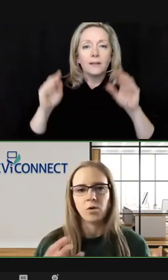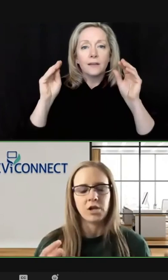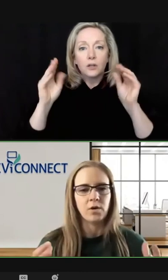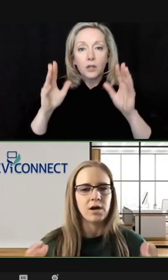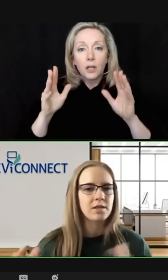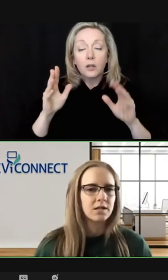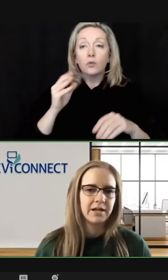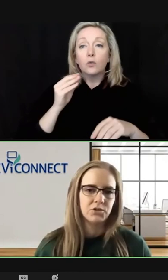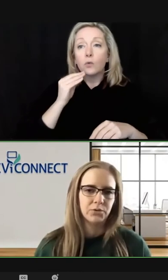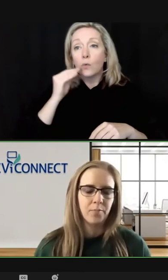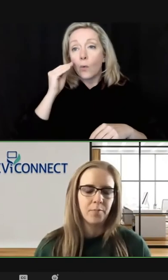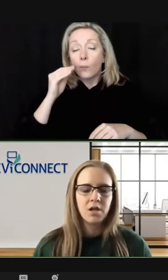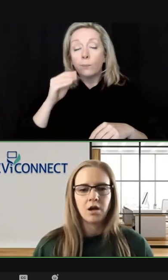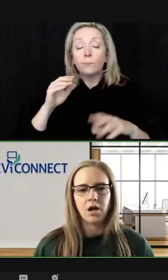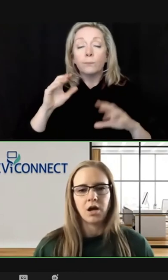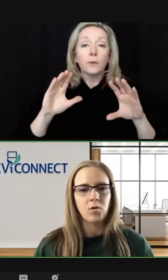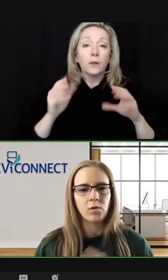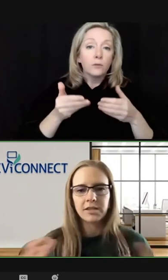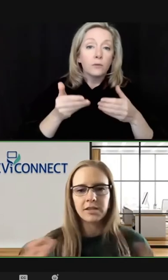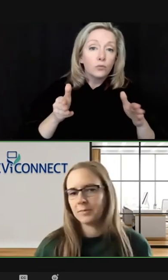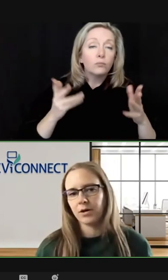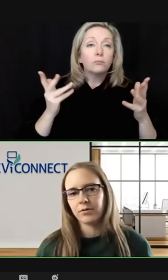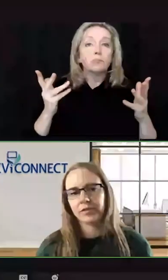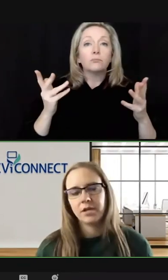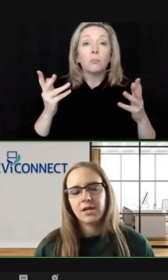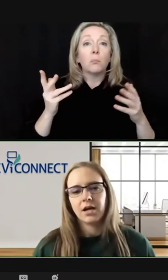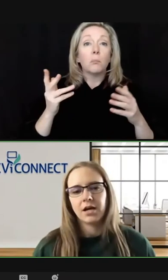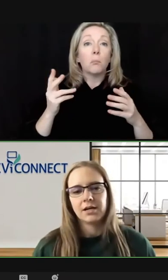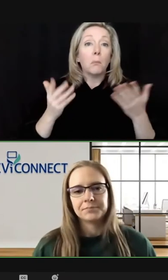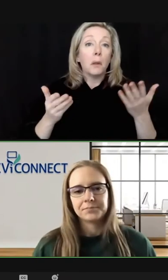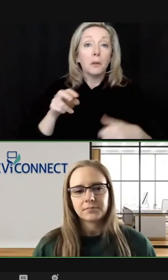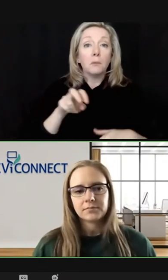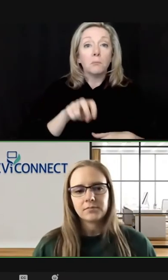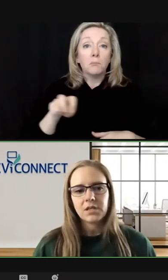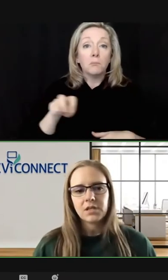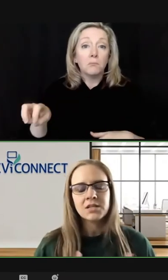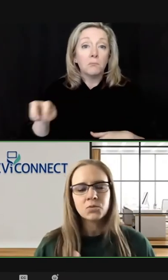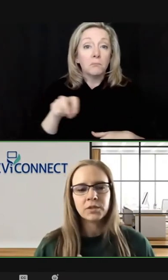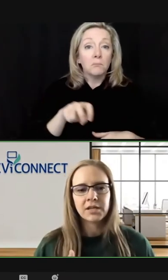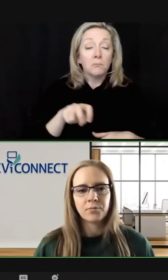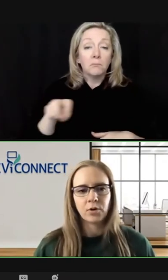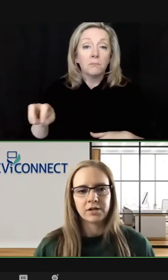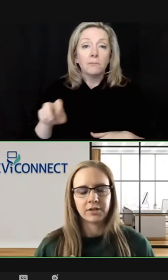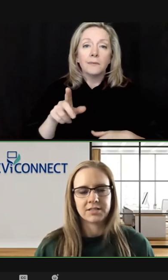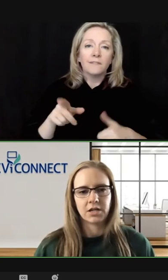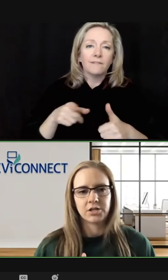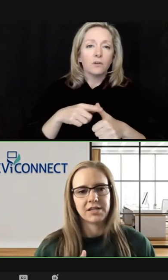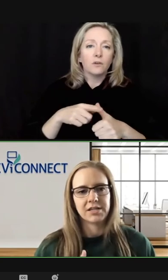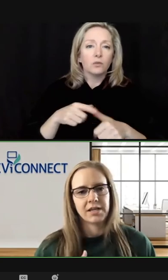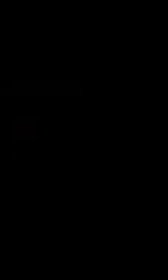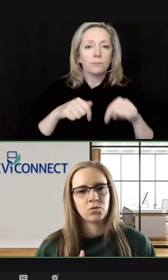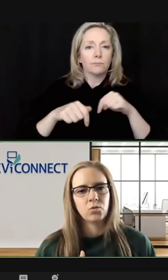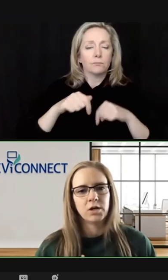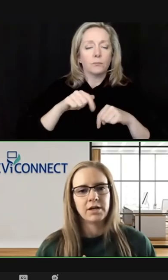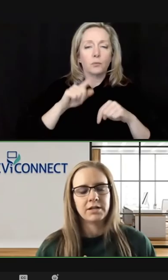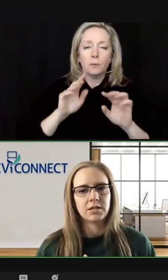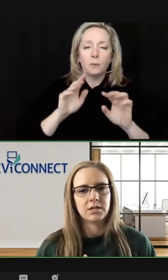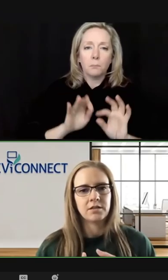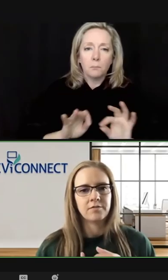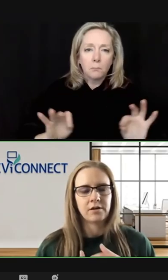the home or you are in the classroom, or a little bit of both, it is really important for us to